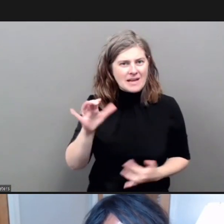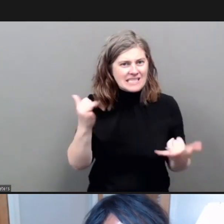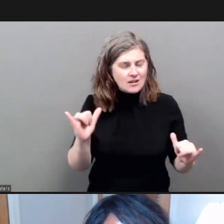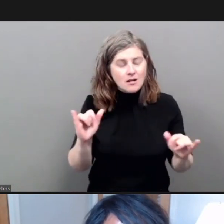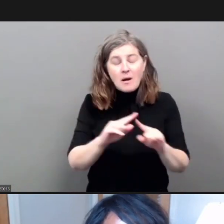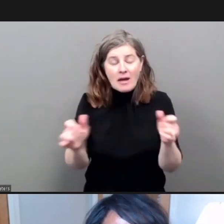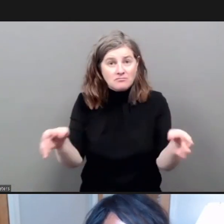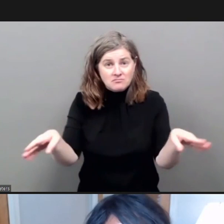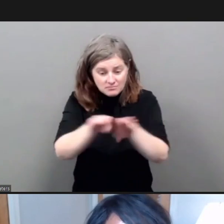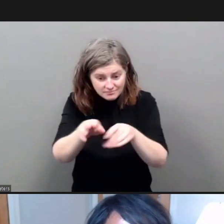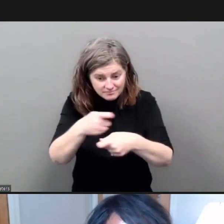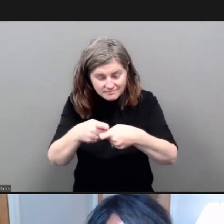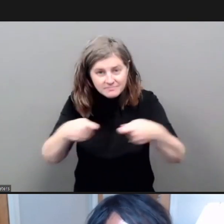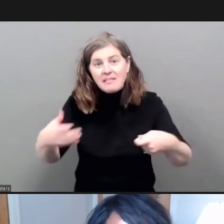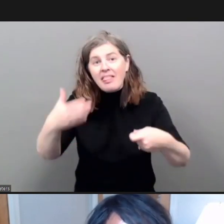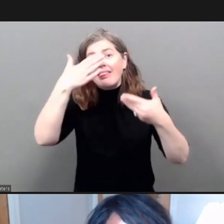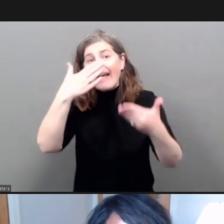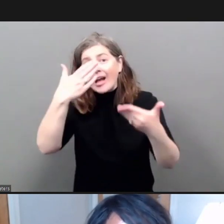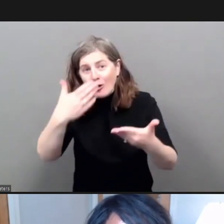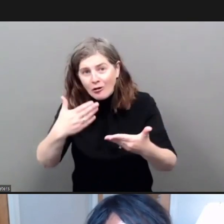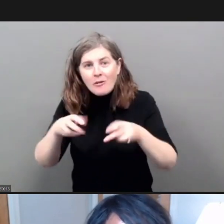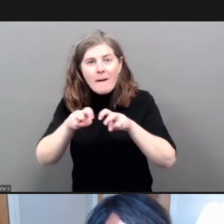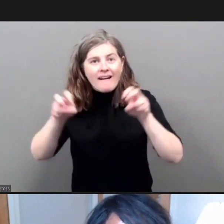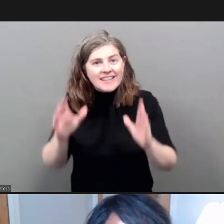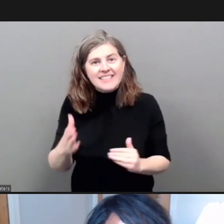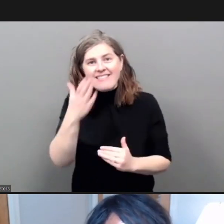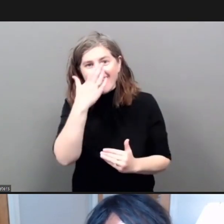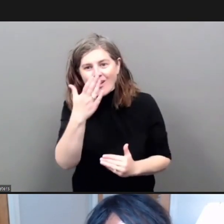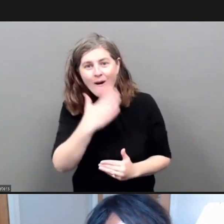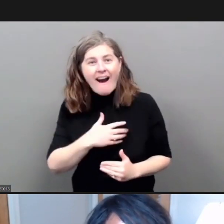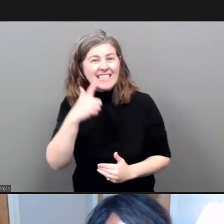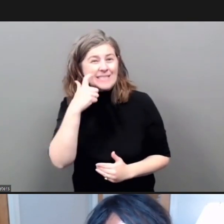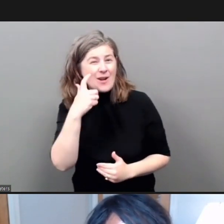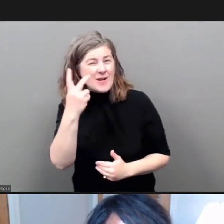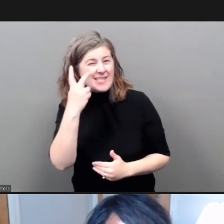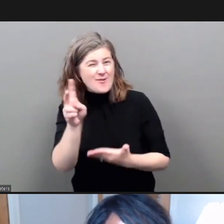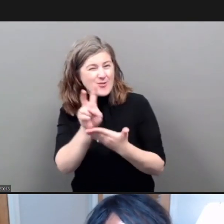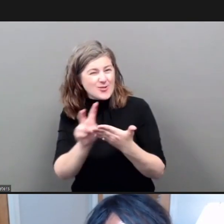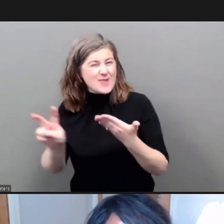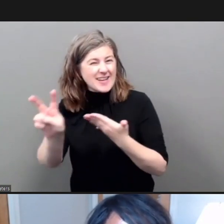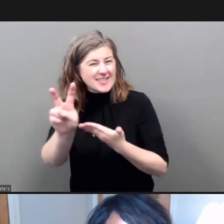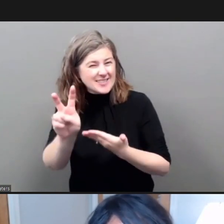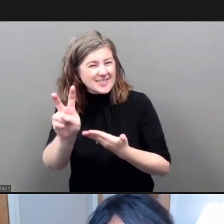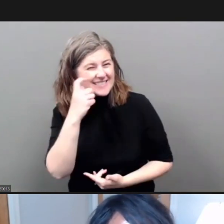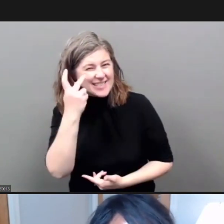goodbye. Thanks again to my panelists as well. And I suspect we'll see you in another couple of weeks.